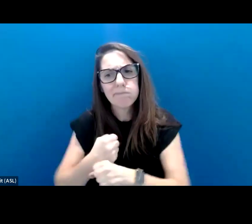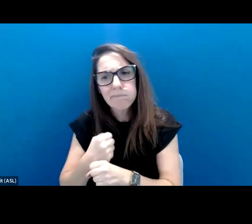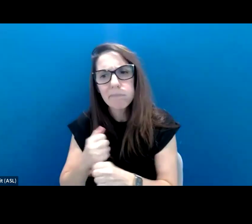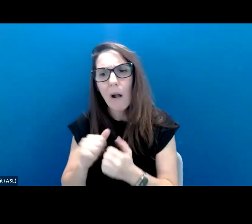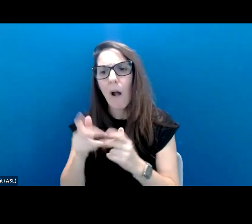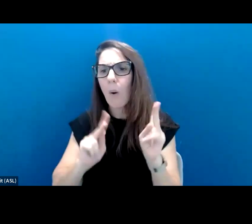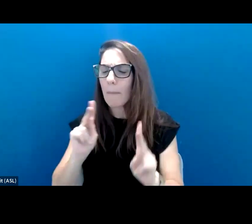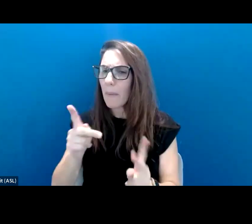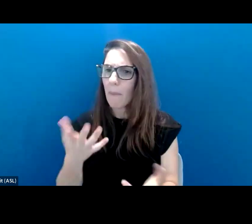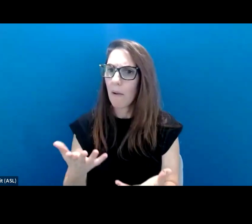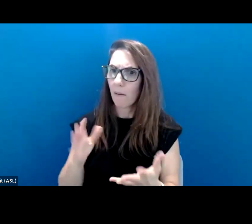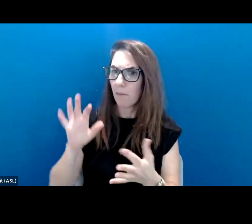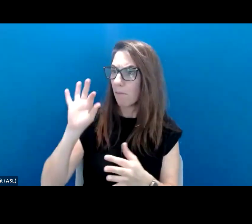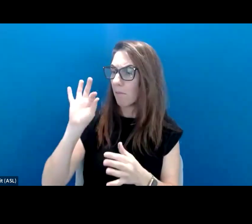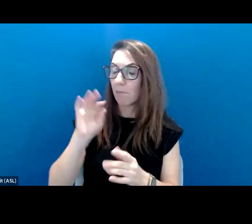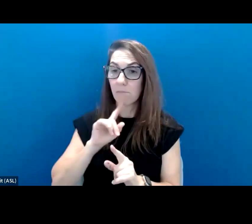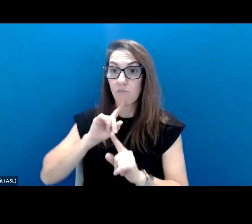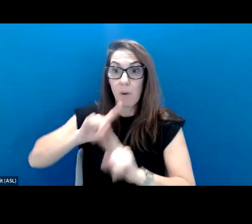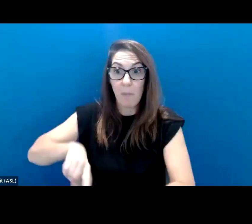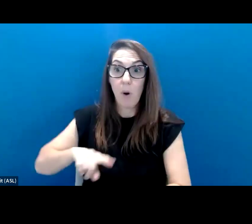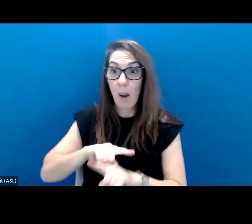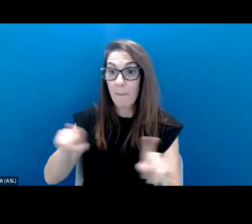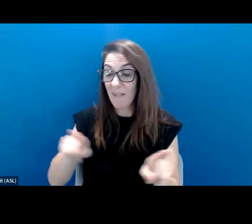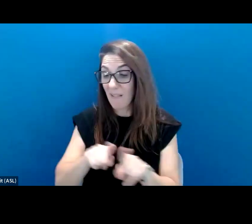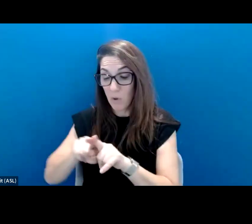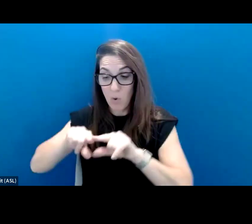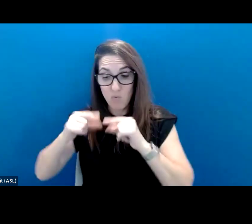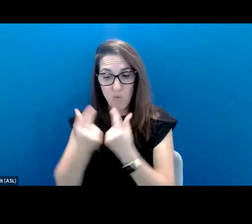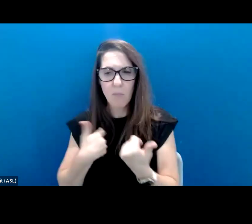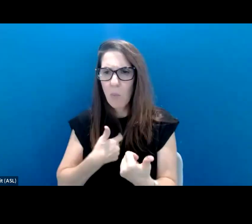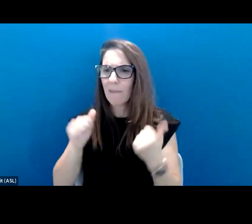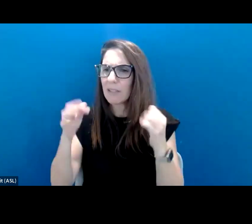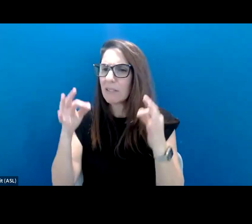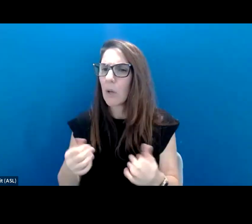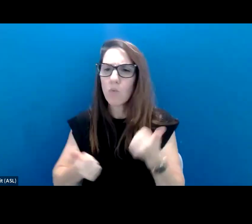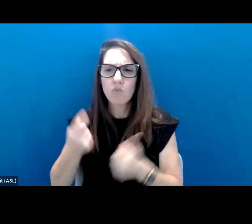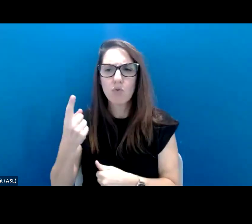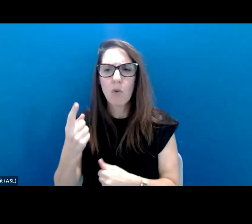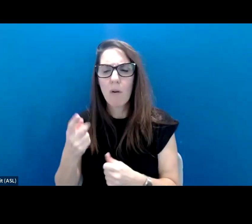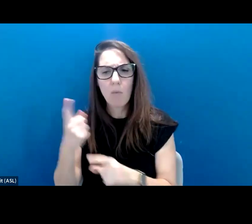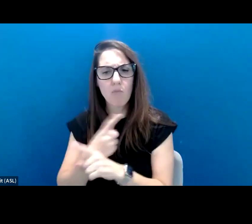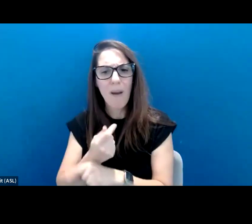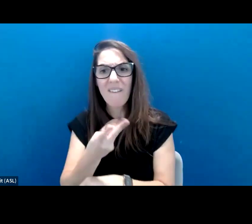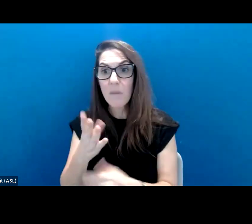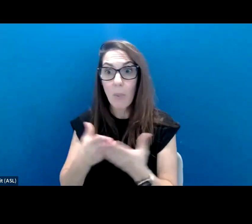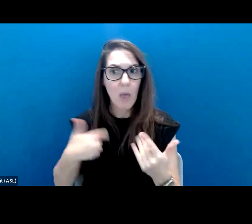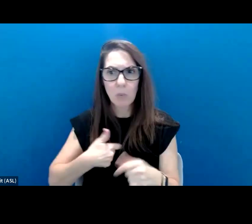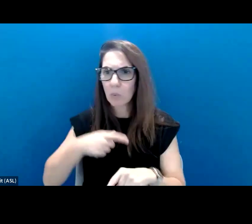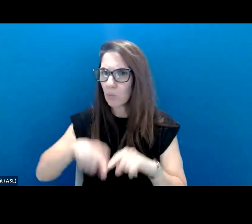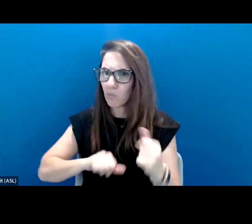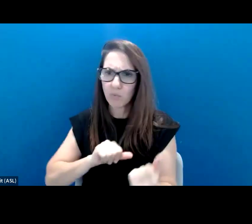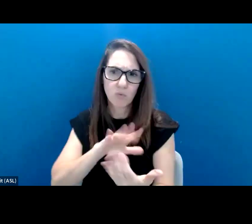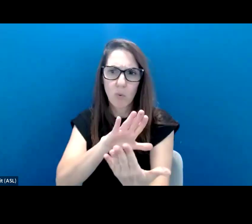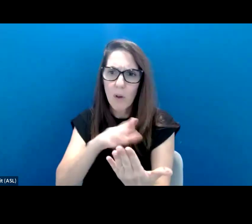were, but of course, as a group, we can decide whatever we think makes the most appropriate. There are a number of things that we weren't able to address, so we'll probably need